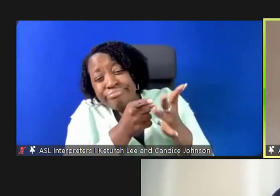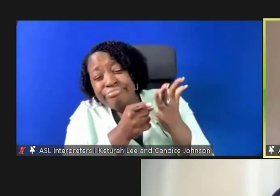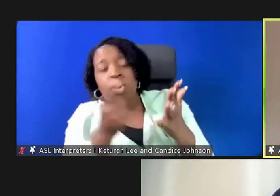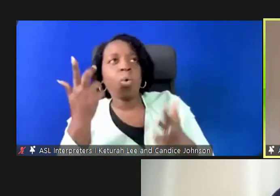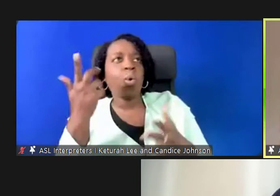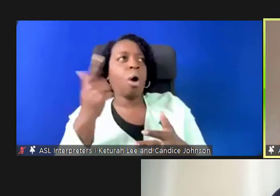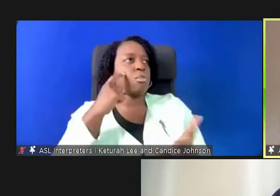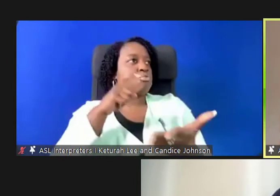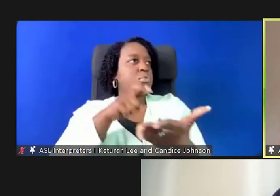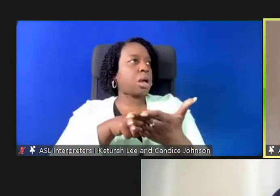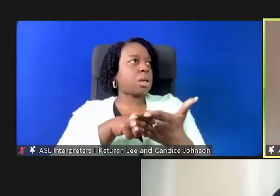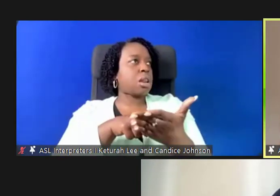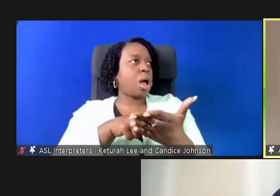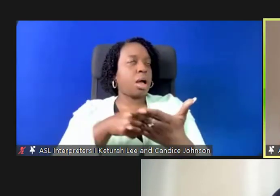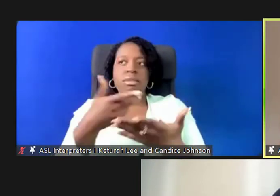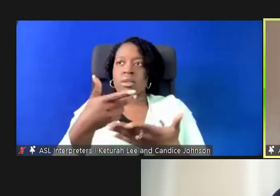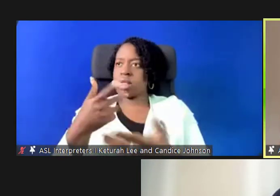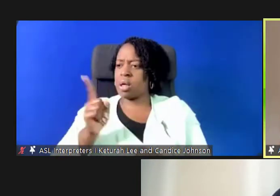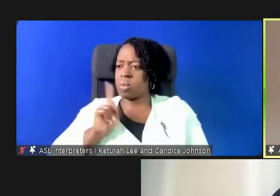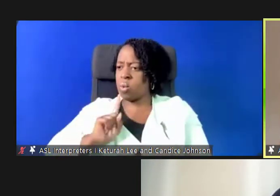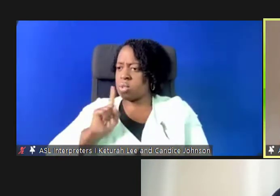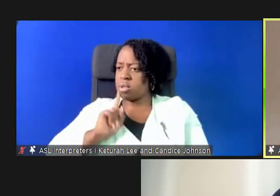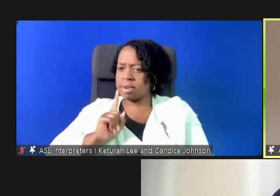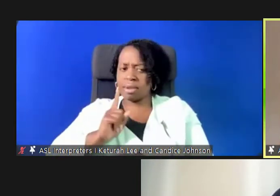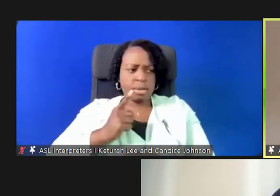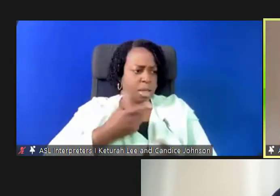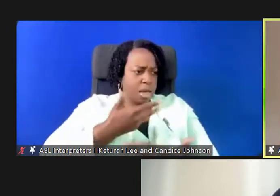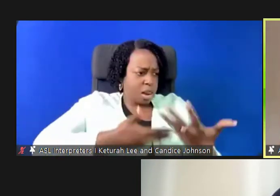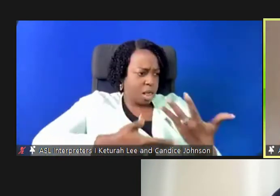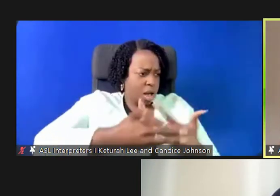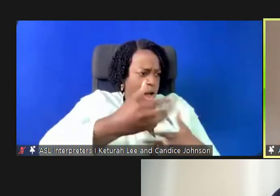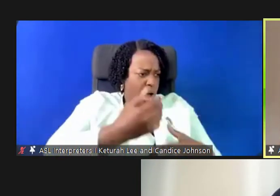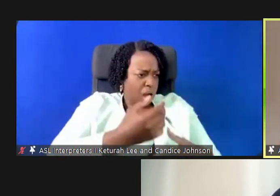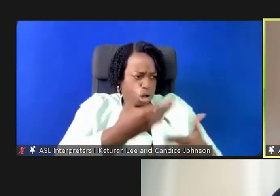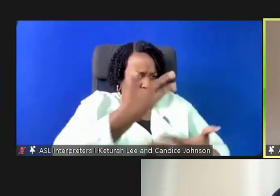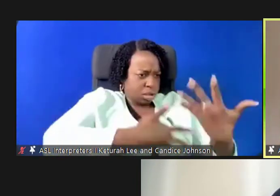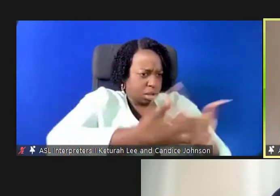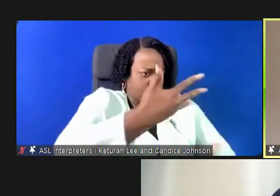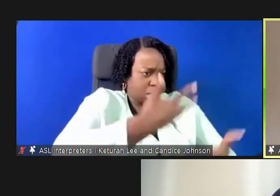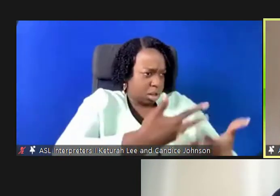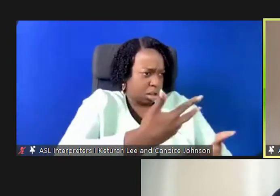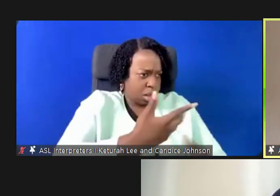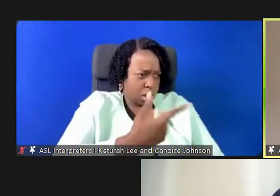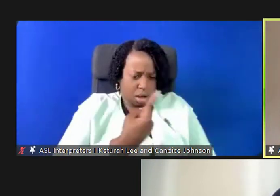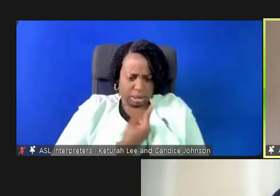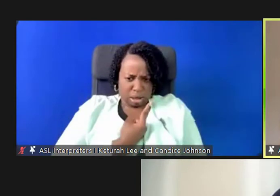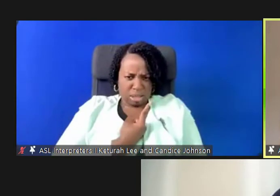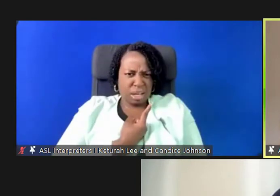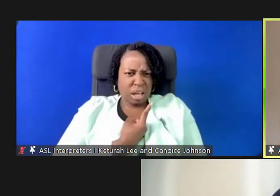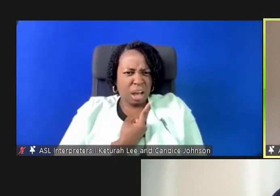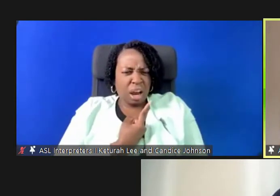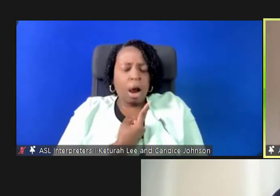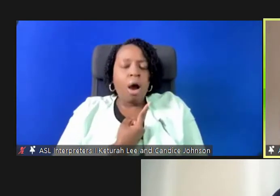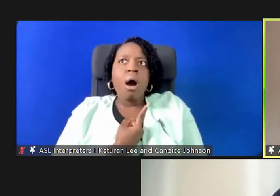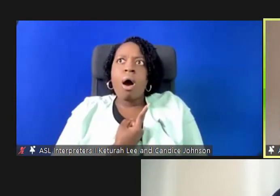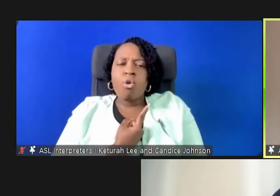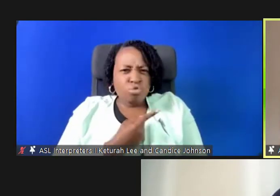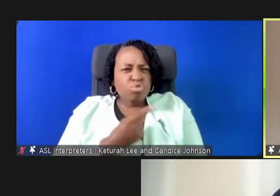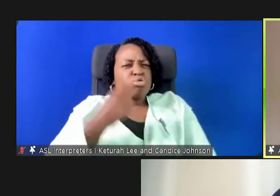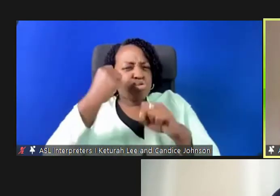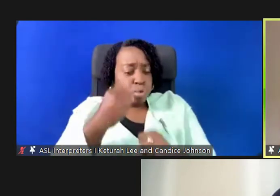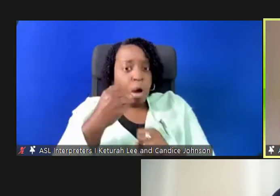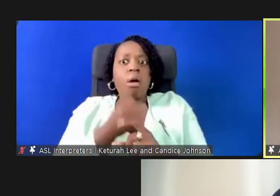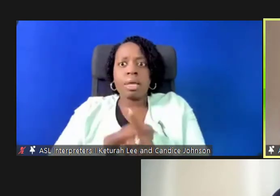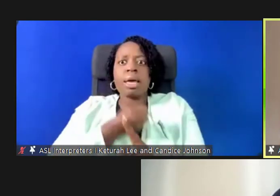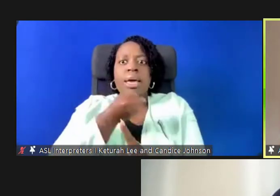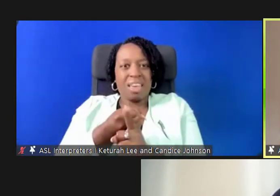loneliness and isolation cause a significant amount of distress at the end of life. And so I think there's a lot to be done in terms